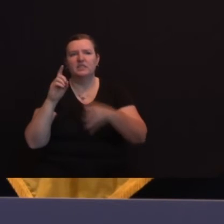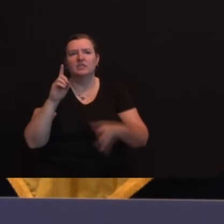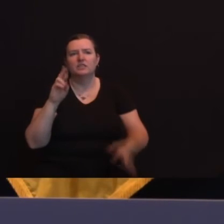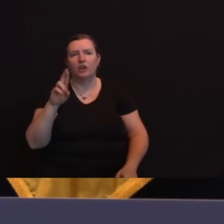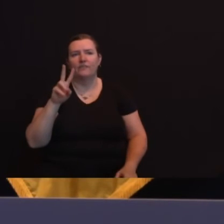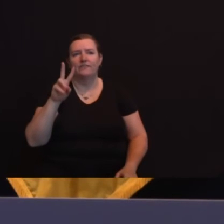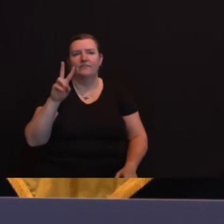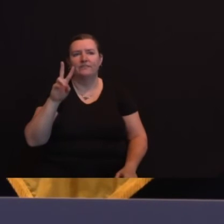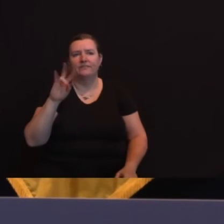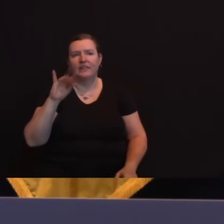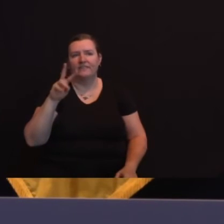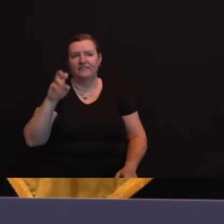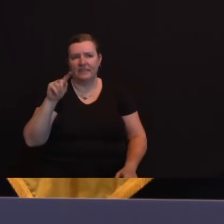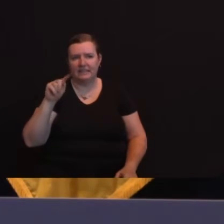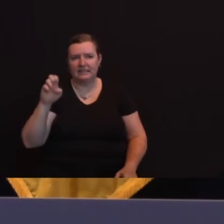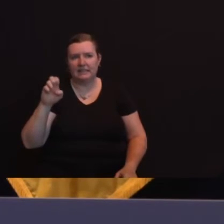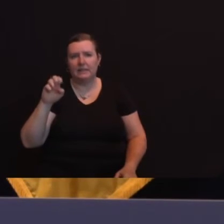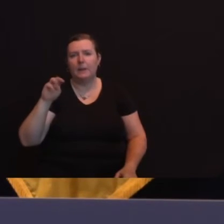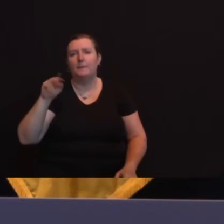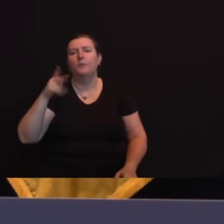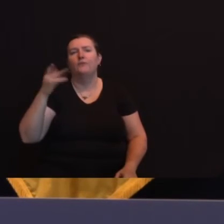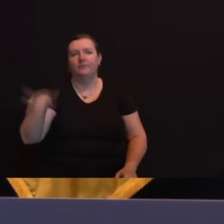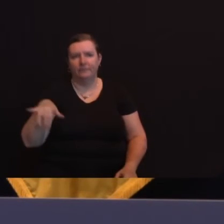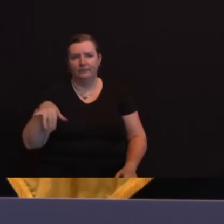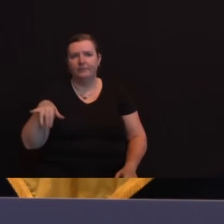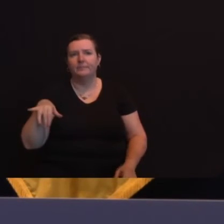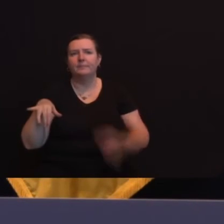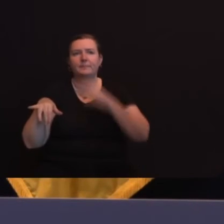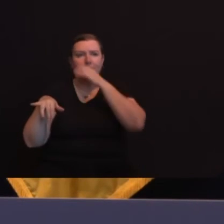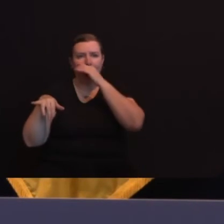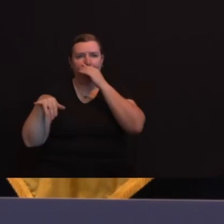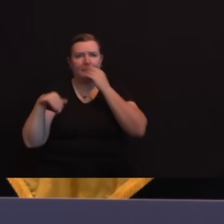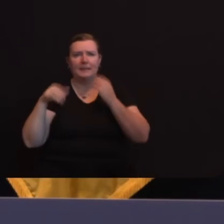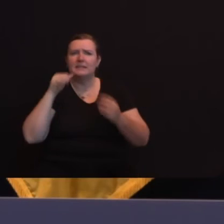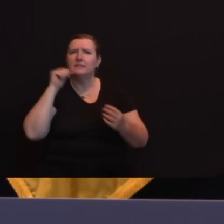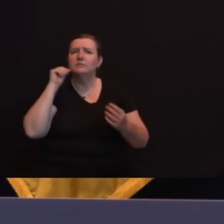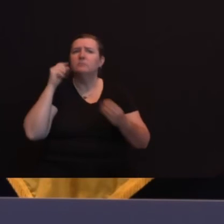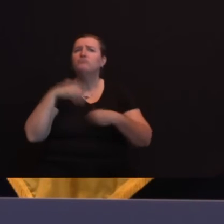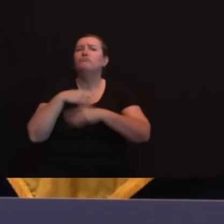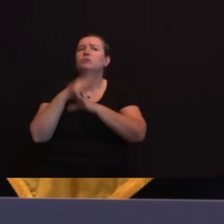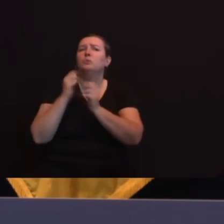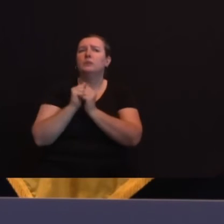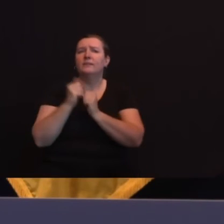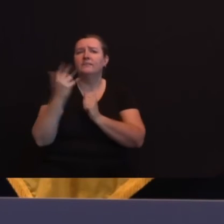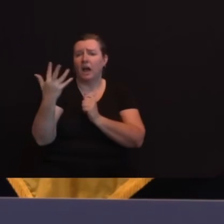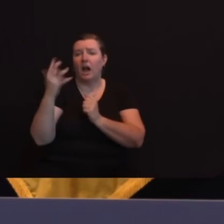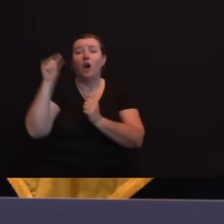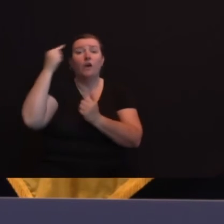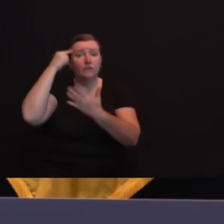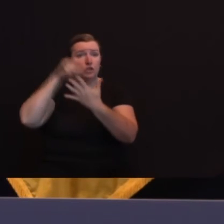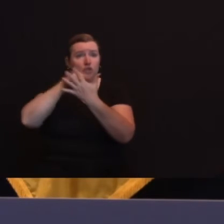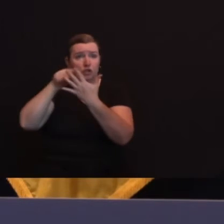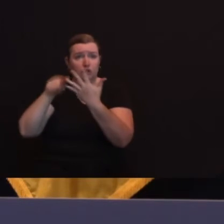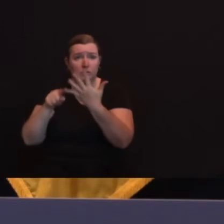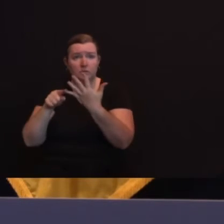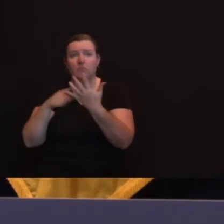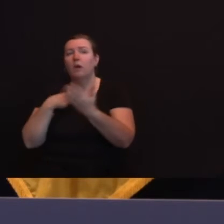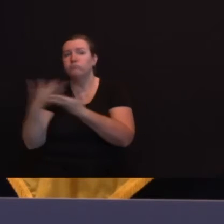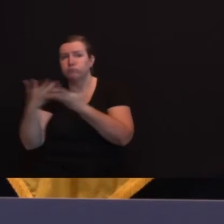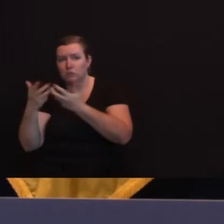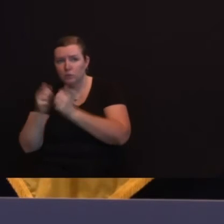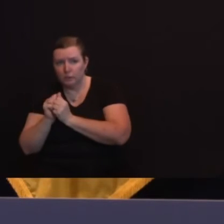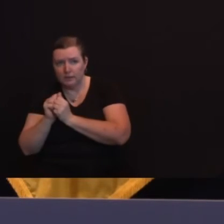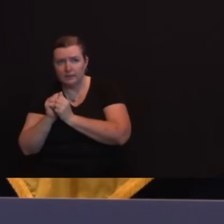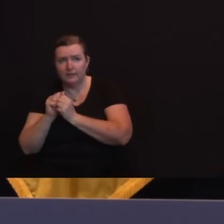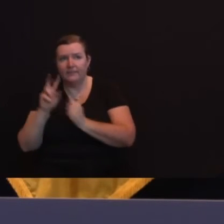the Zoom call with the 5 regional governors yesterday, I had a significant conversation and then a lot of back and forth with Vivek going through